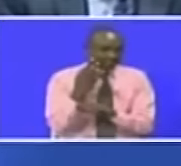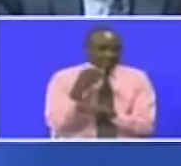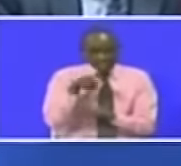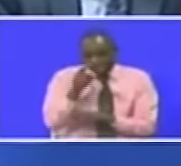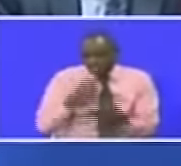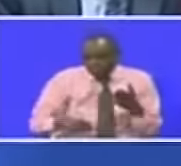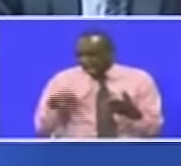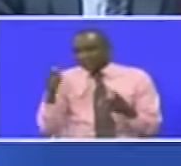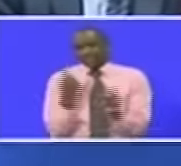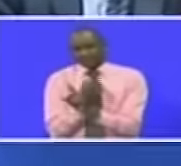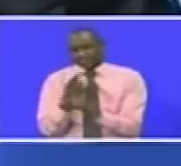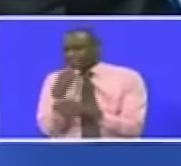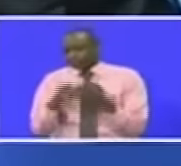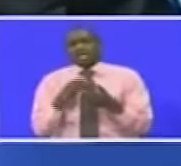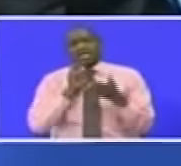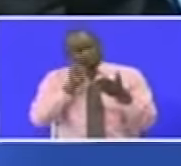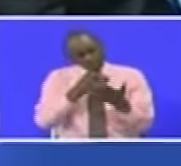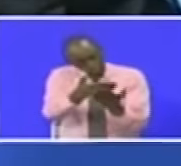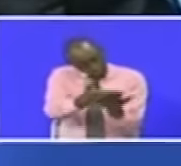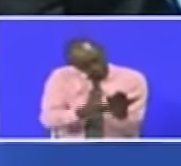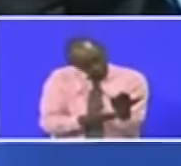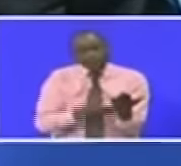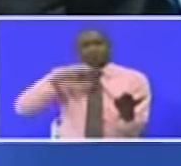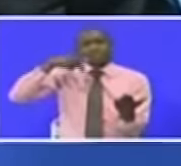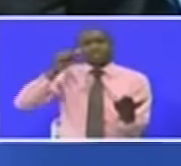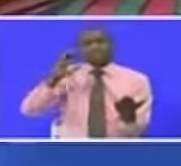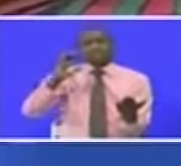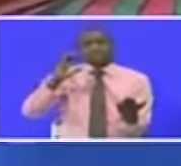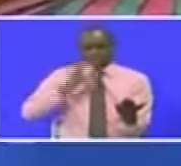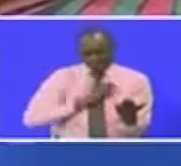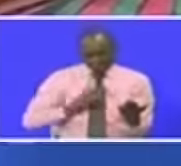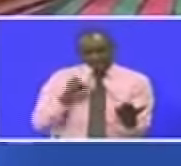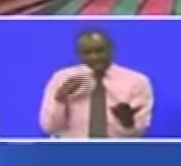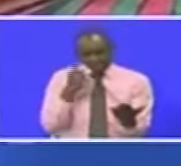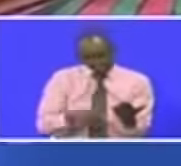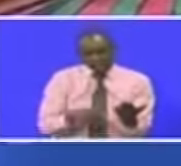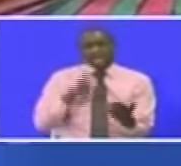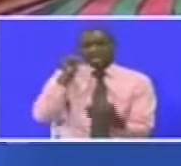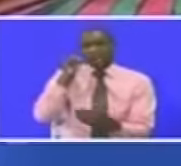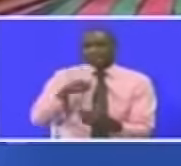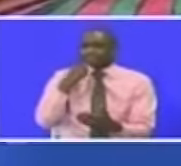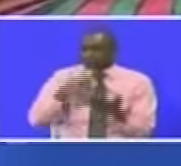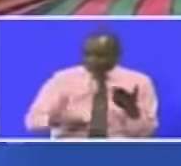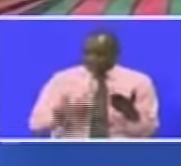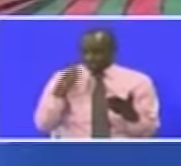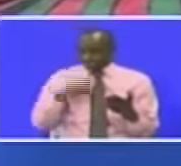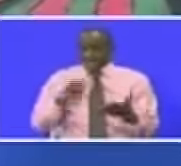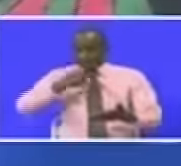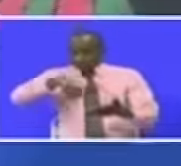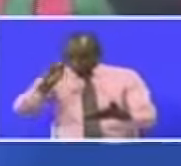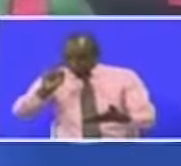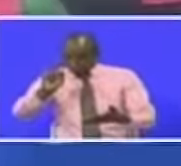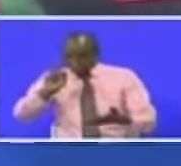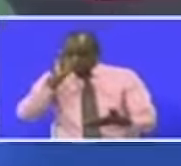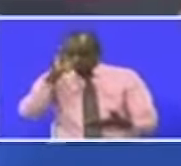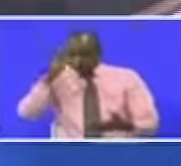were raised in a damning report of the Public Accounts Committee. Members of Parliament have declined to approve